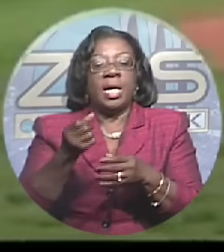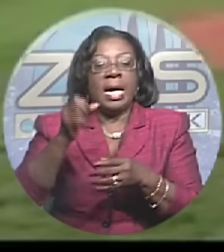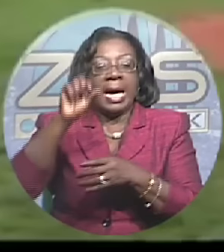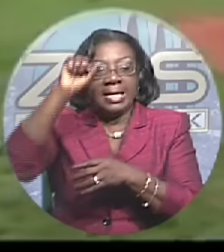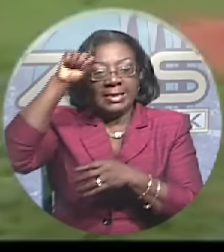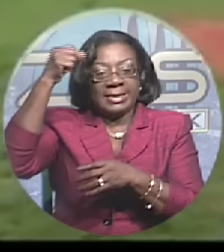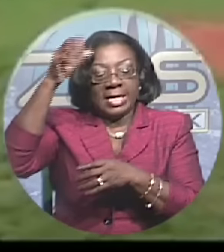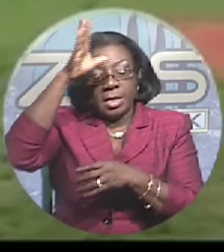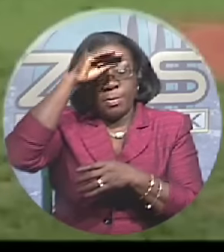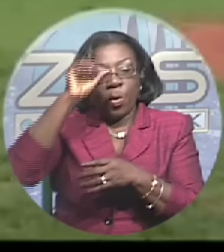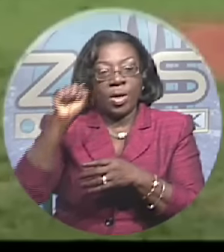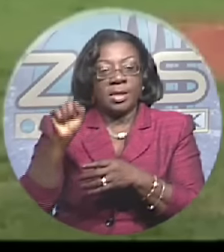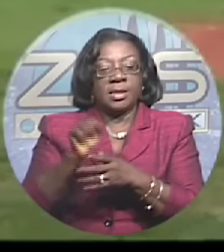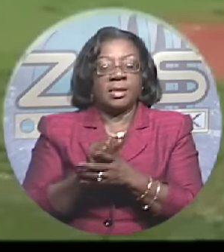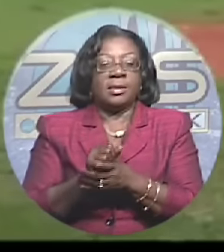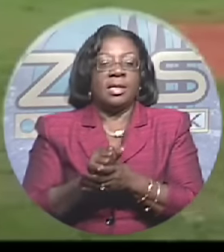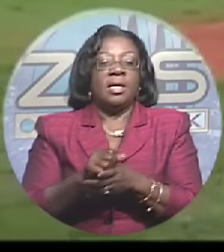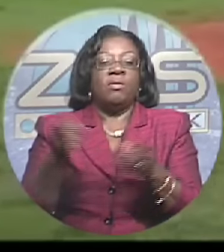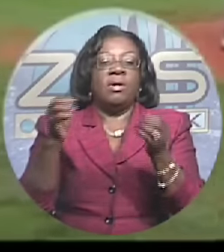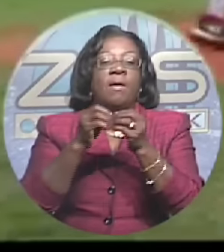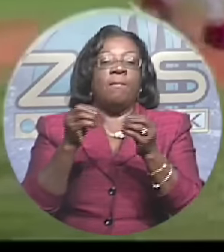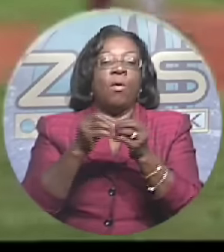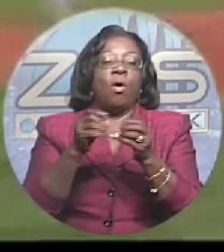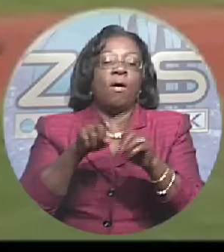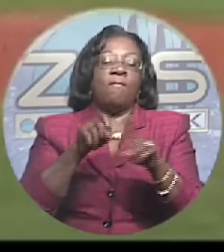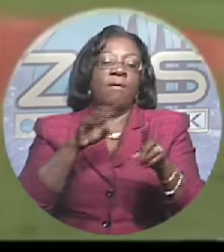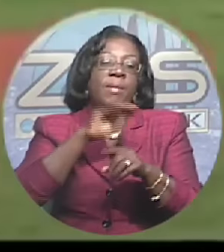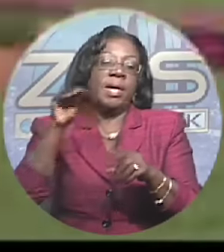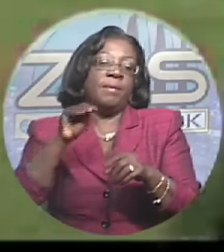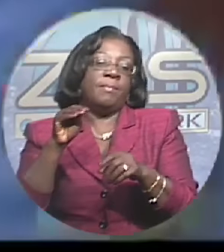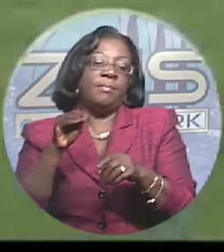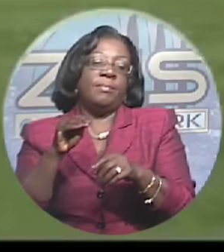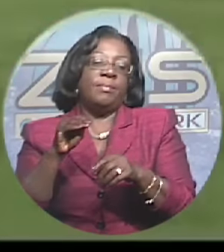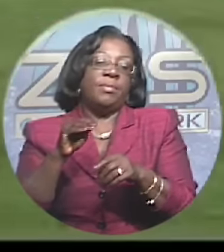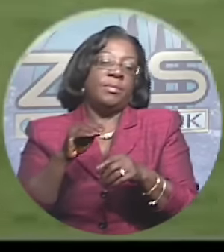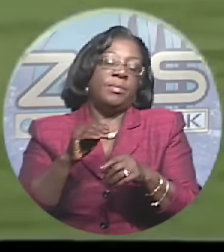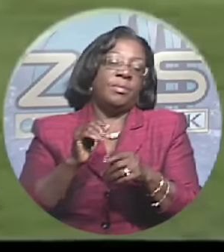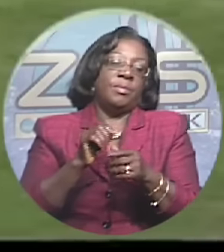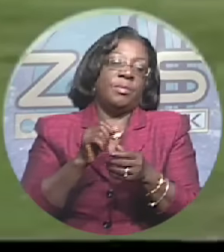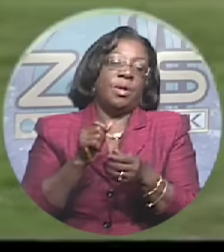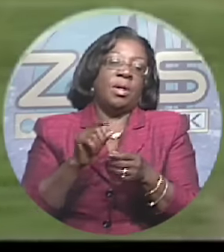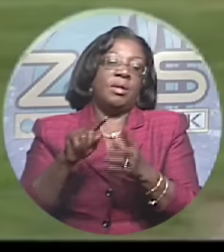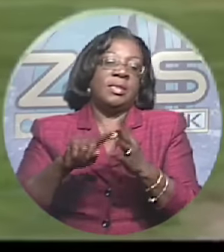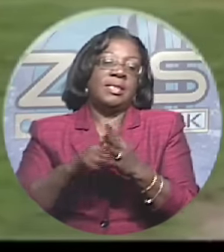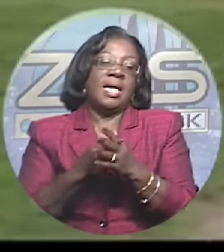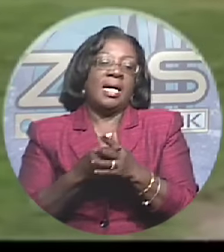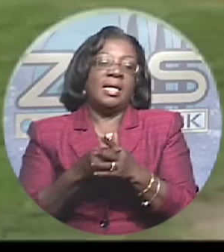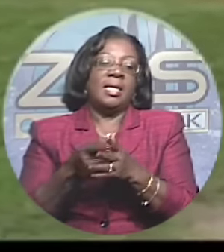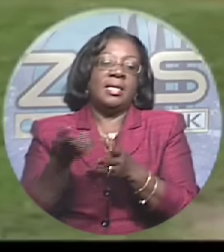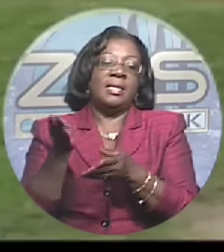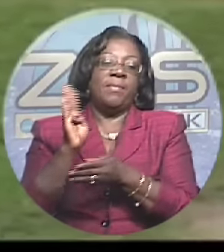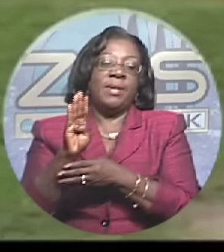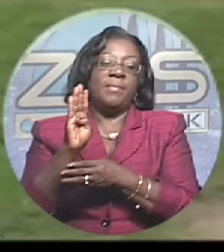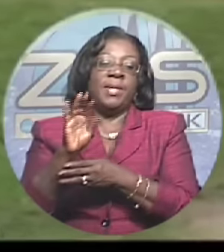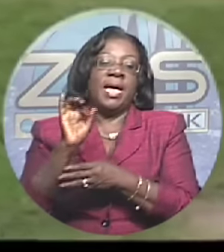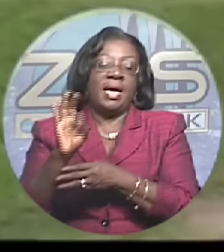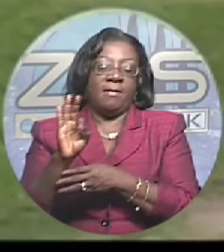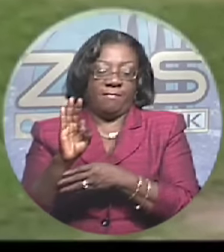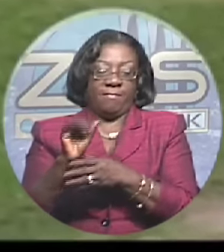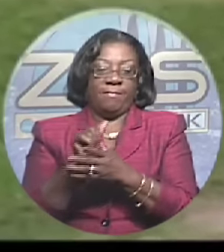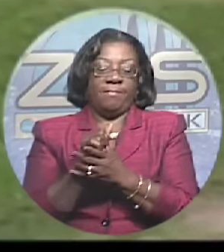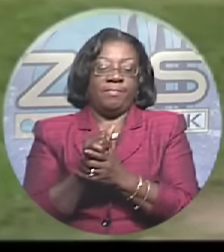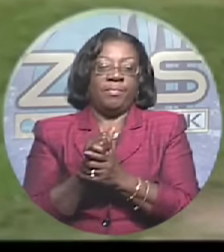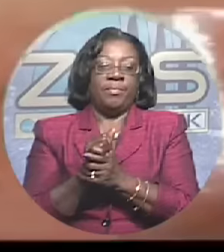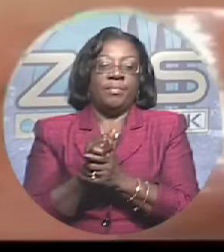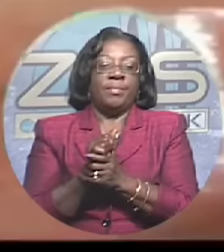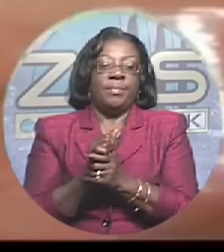That's our first initiative. We'll have much more from Teddy, including the future relationship of the BBF and the Bahamas Baseball Association.